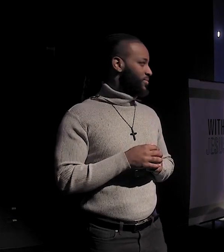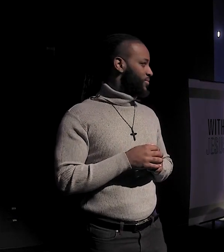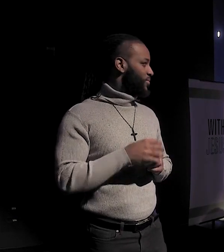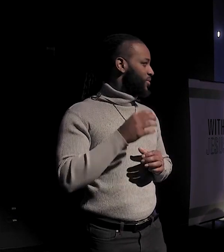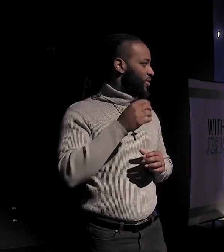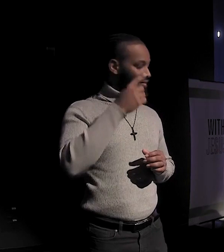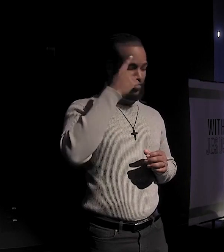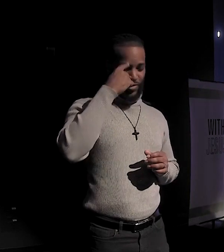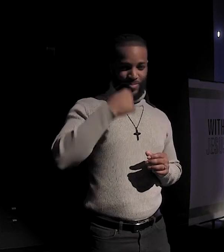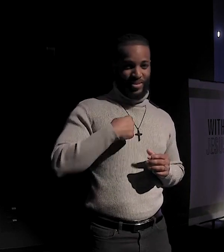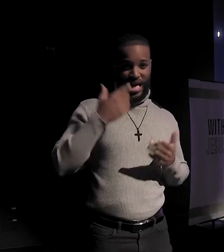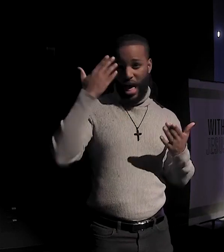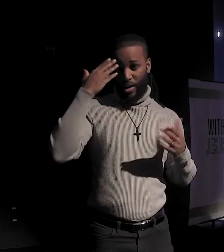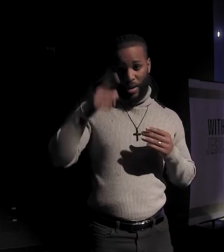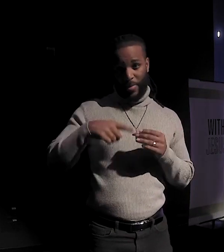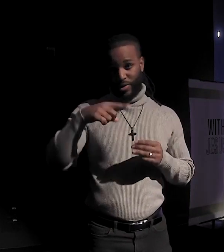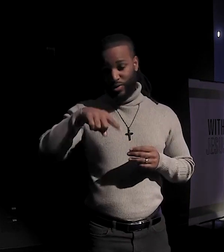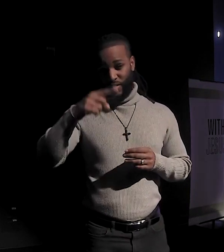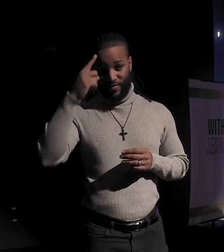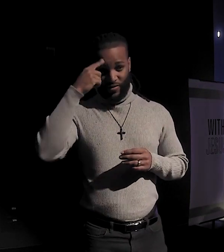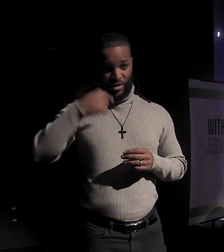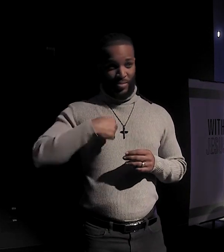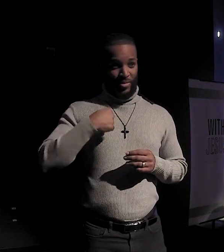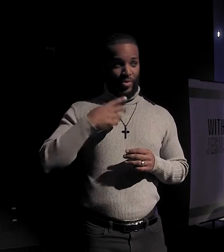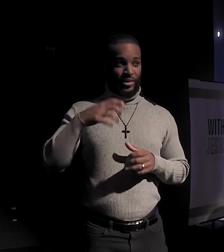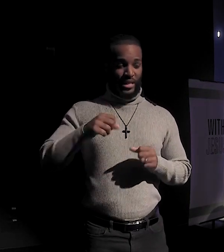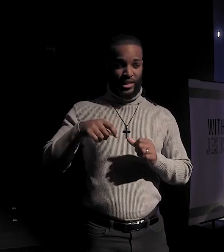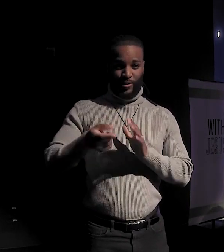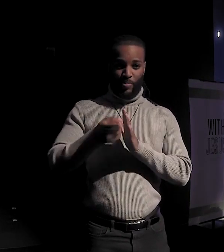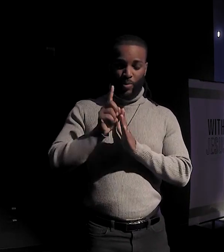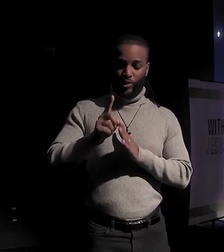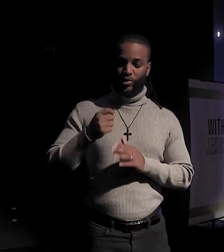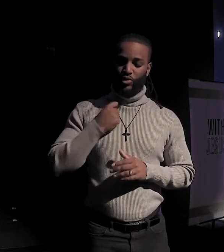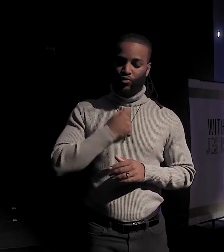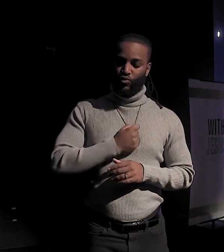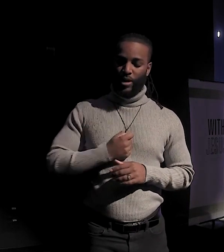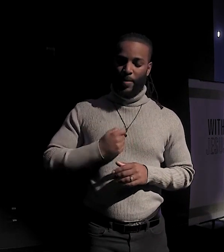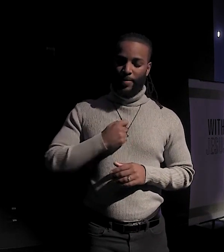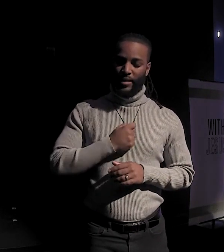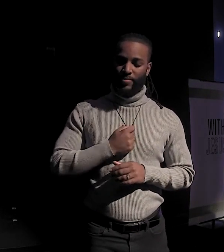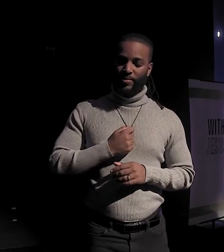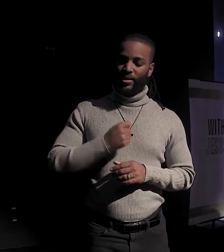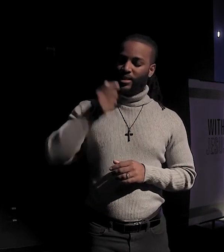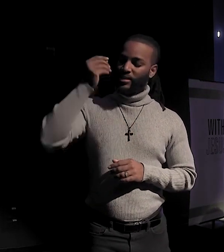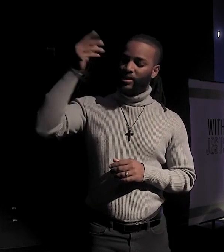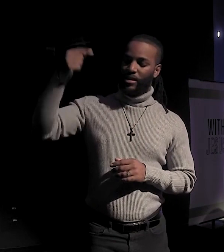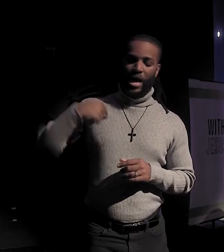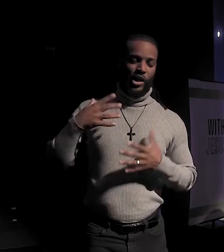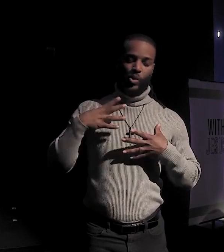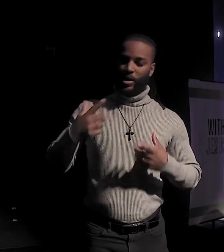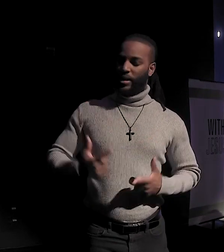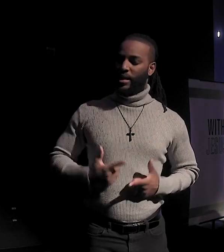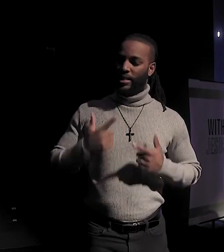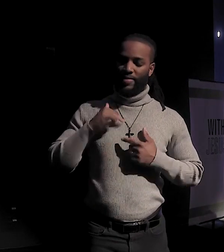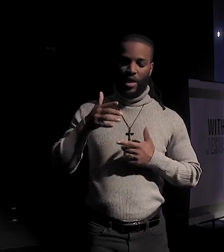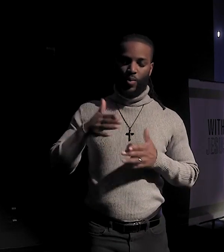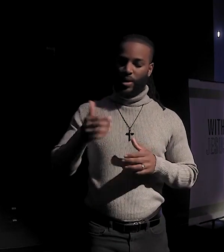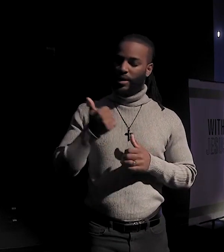And so for me, I don't know about you, for me, I'm using this moment to first repent, but to tell him that I don't want to live that way